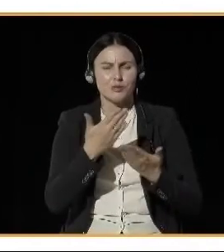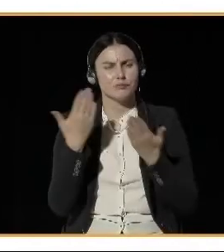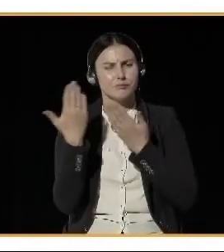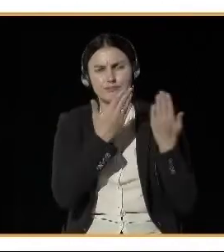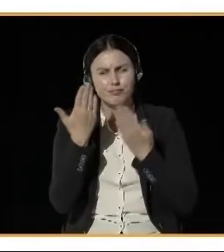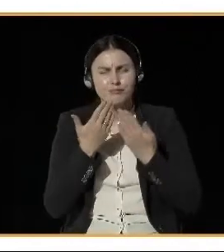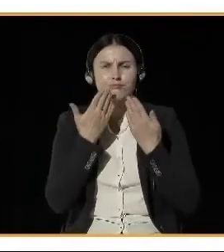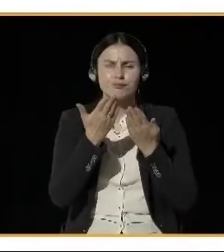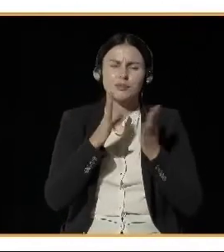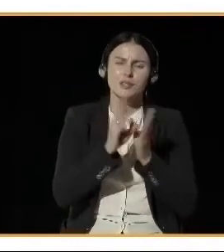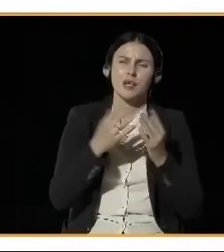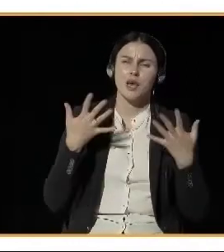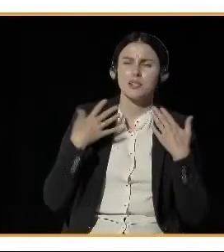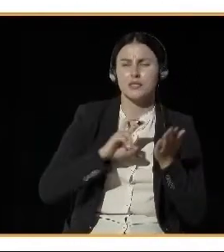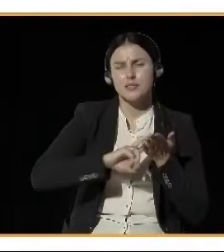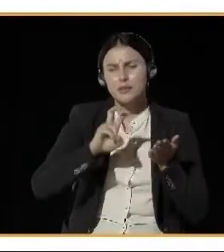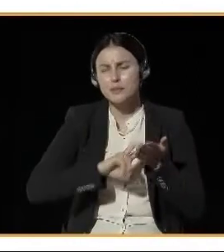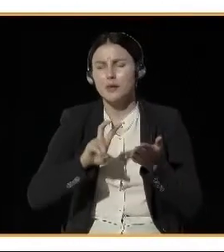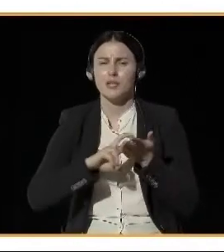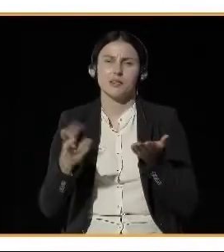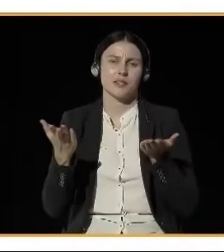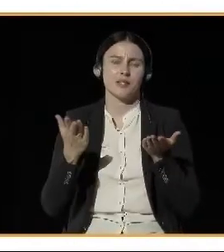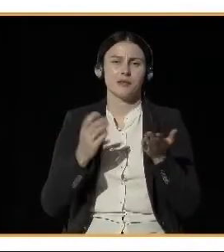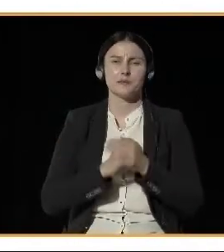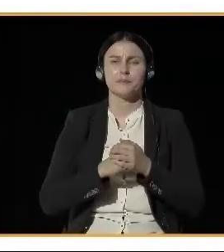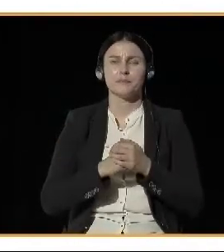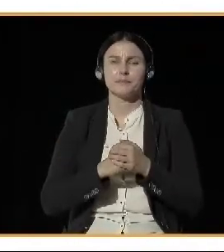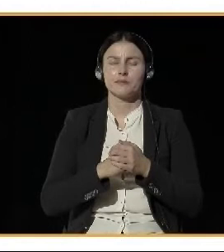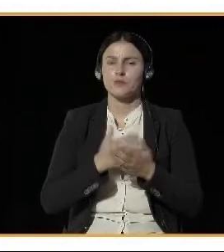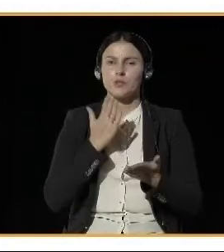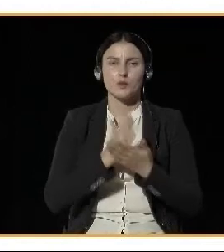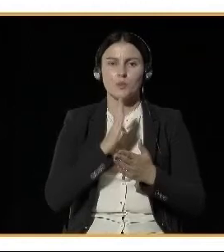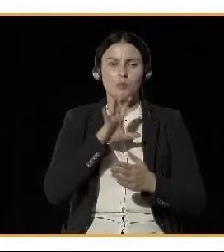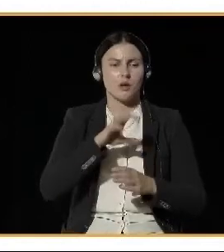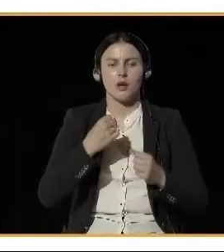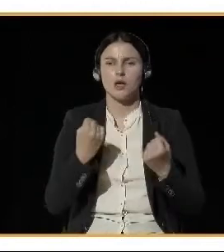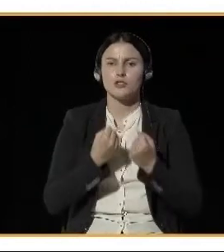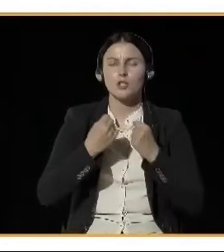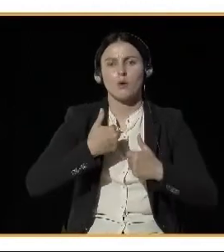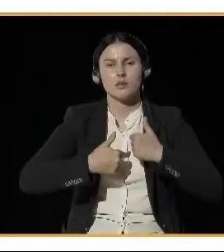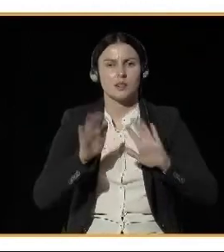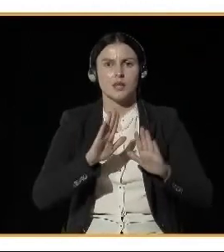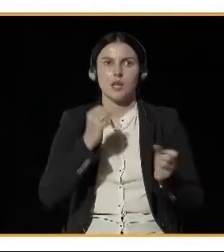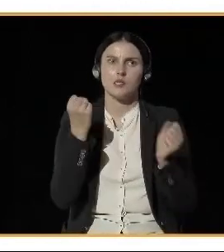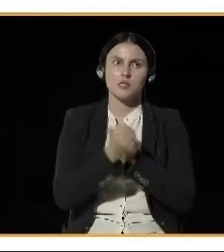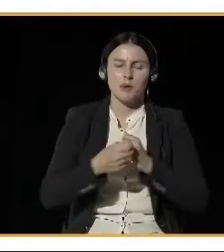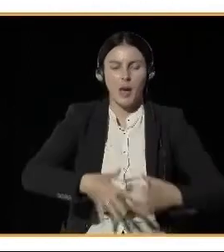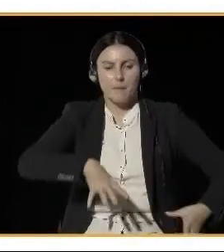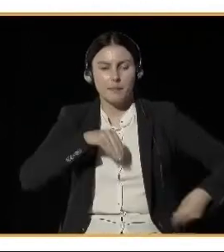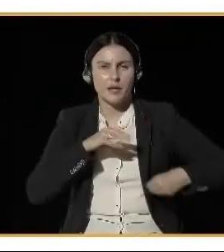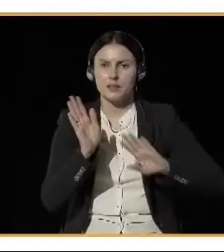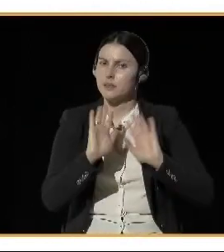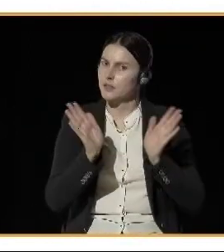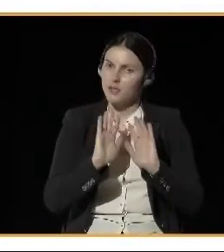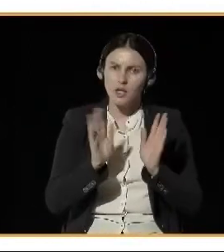it's not linked with doing professional tasks like caring or changing diapers or things that